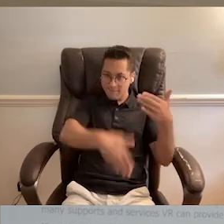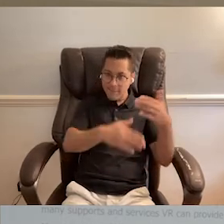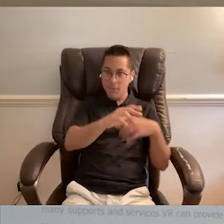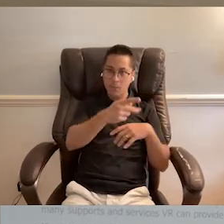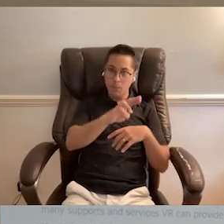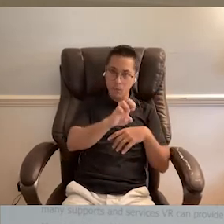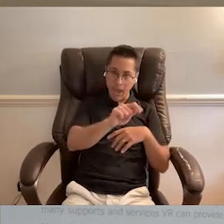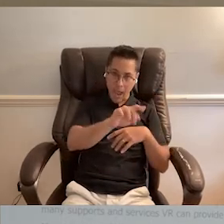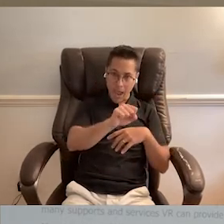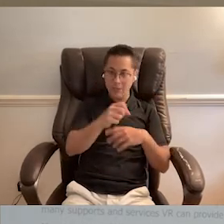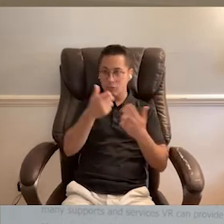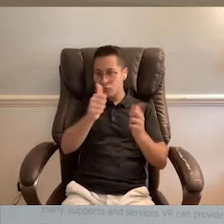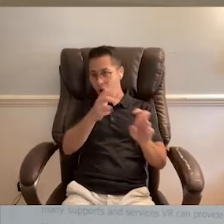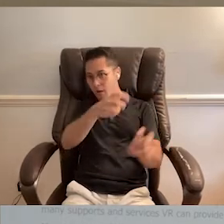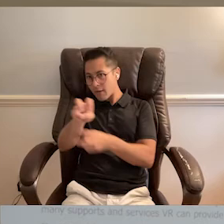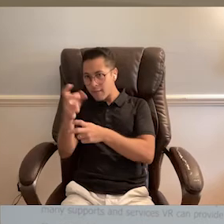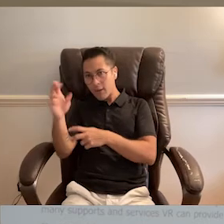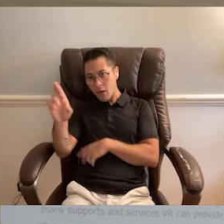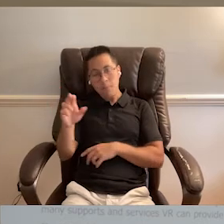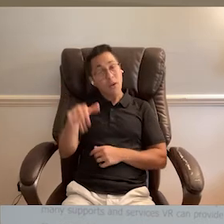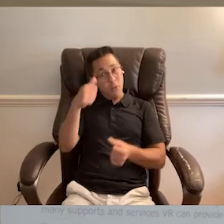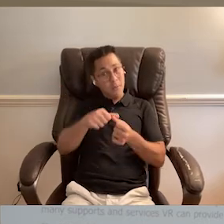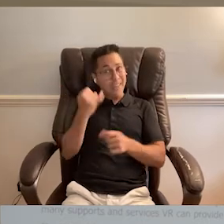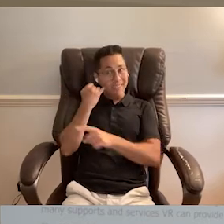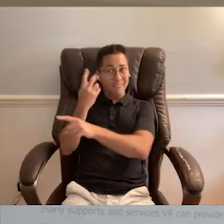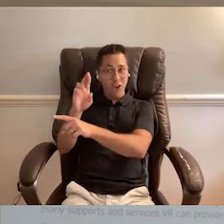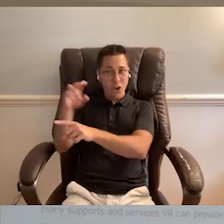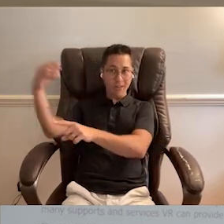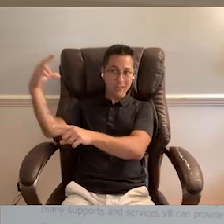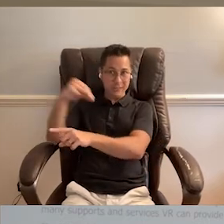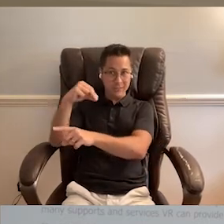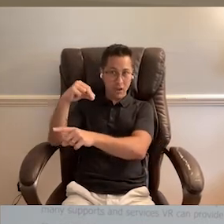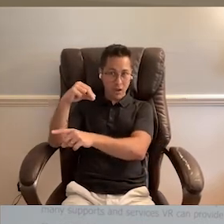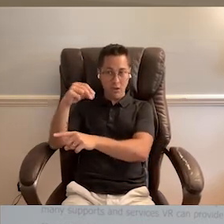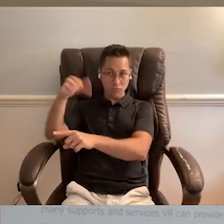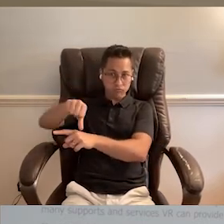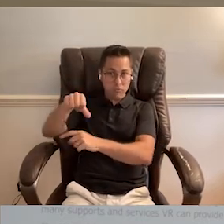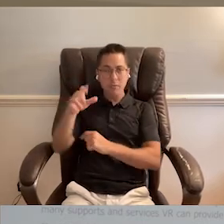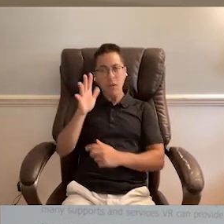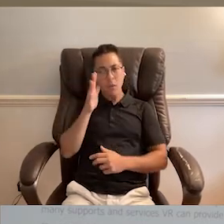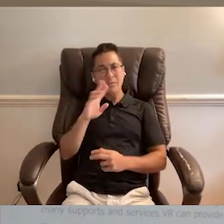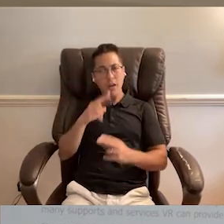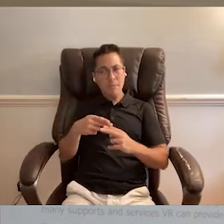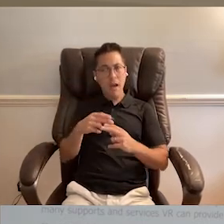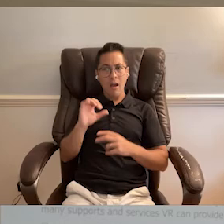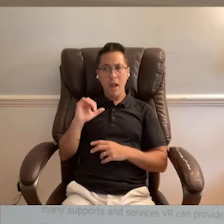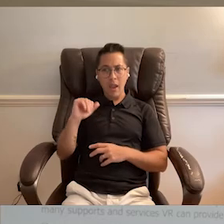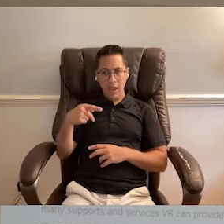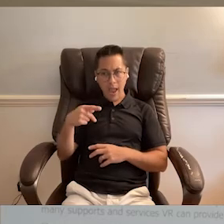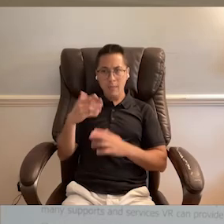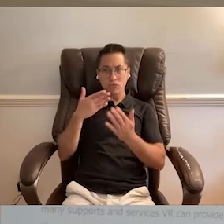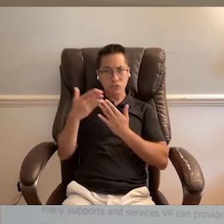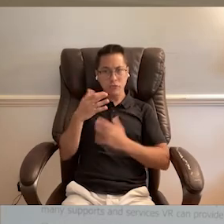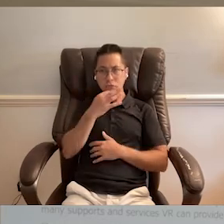But remember, if you get a no from VR, and I'm going to talk about our CAP services in a minute, we work